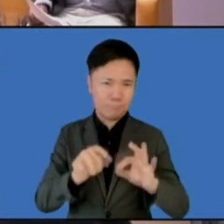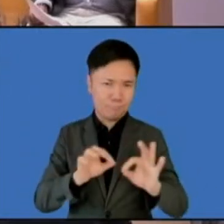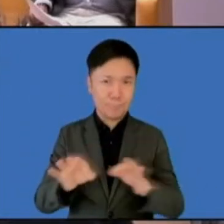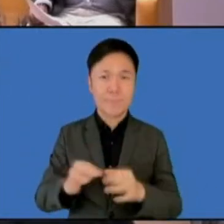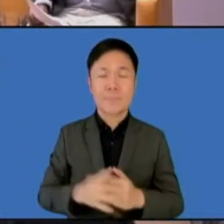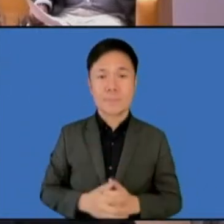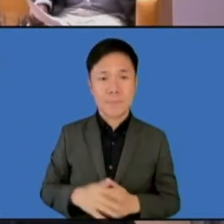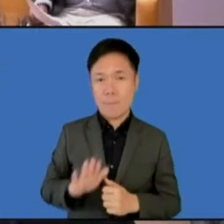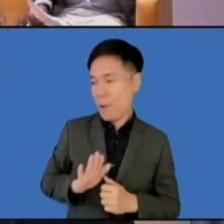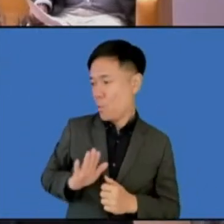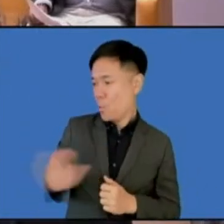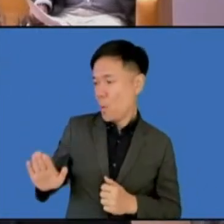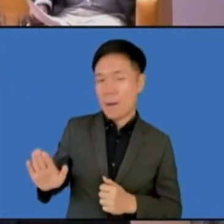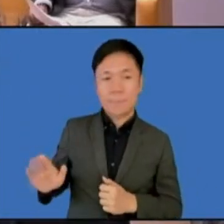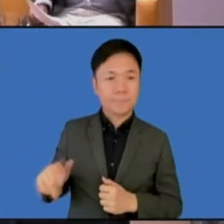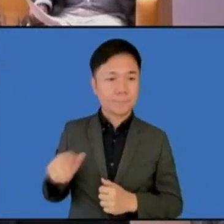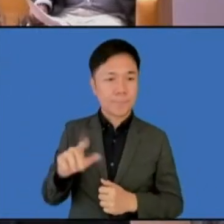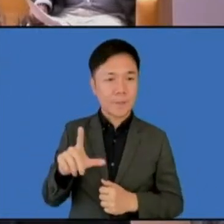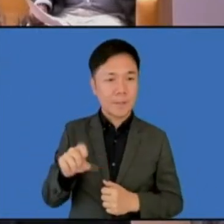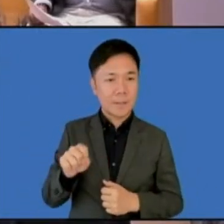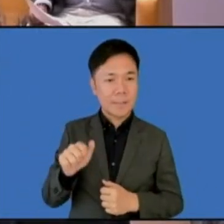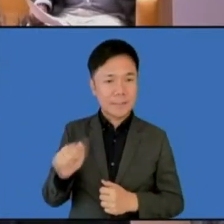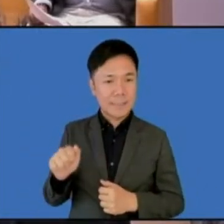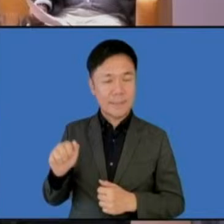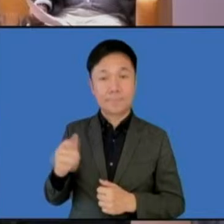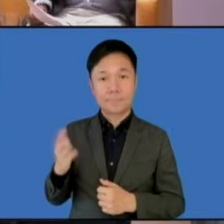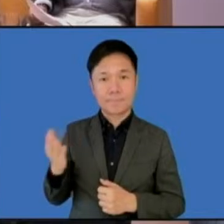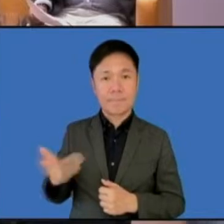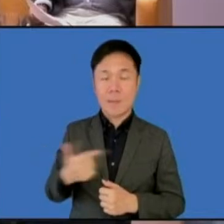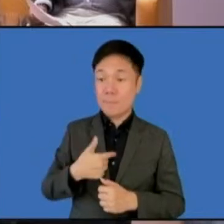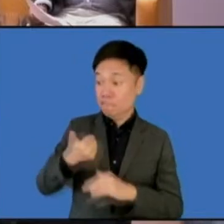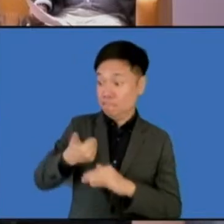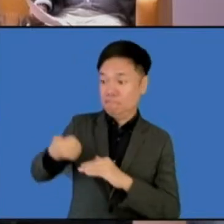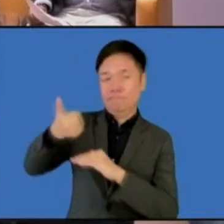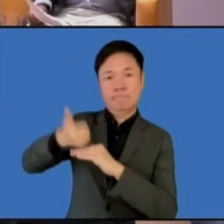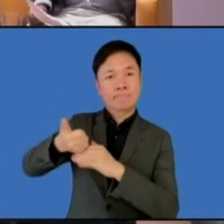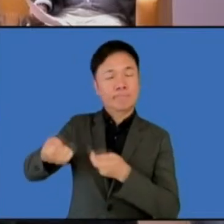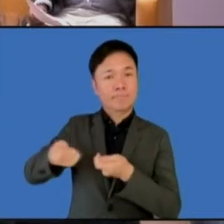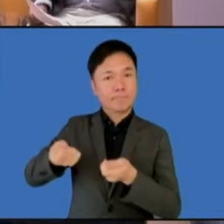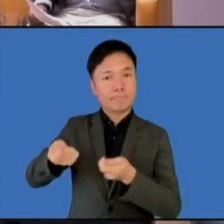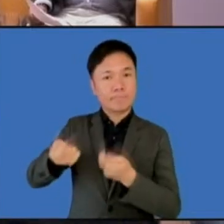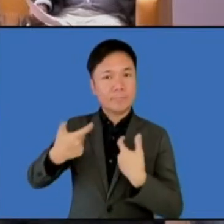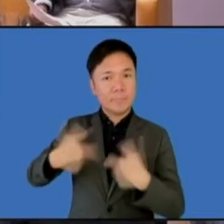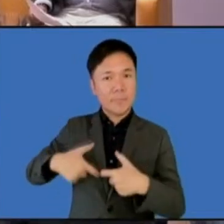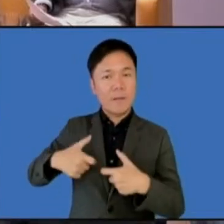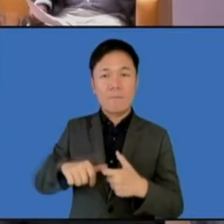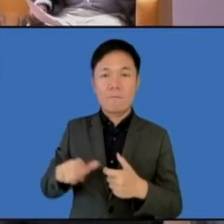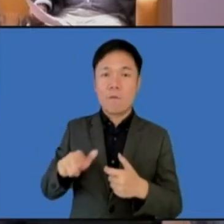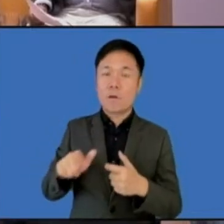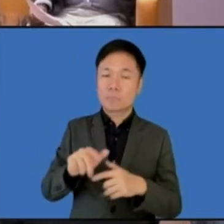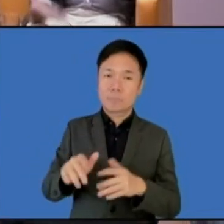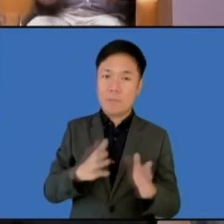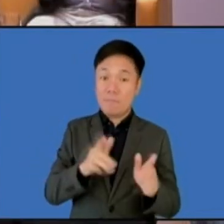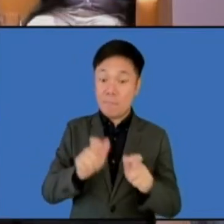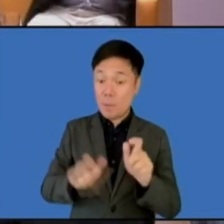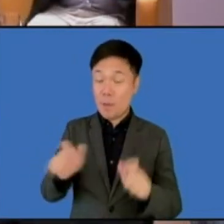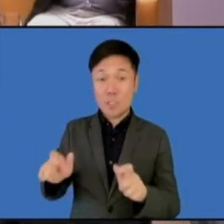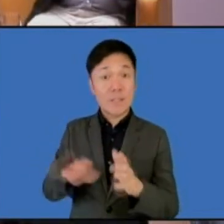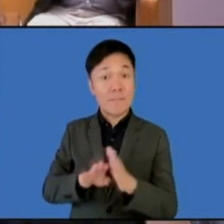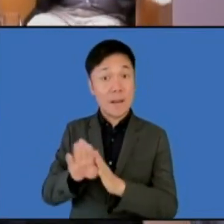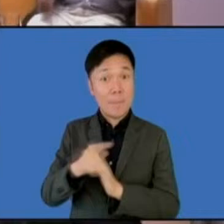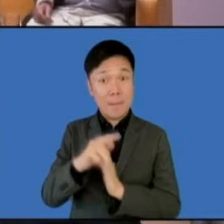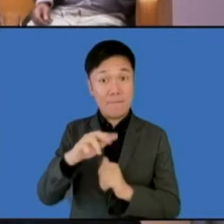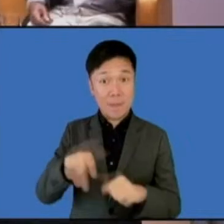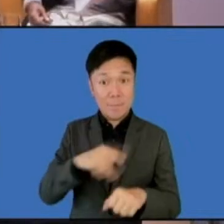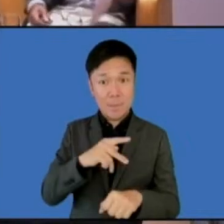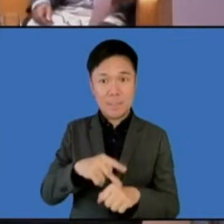my right, I have Ms. Lisa Basales, who is the Executive Director of the Commission on Population and Development from Philippines. To